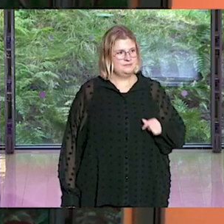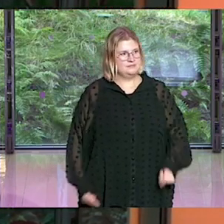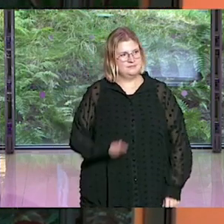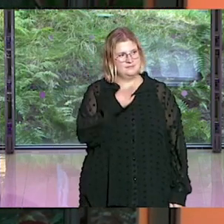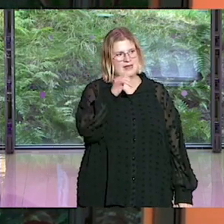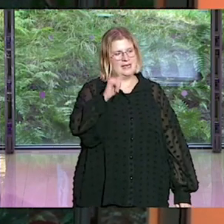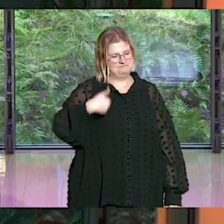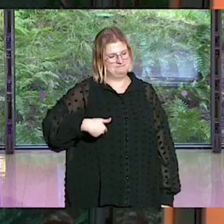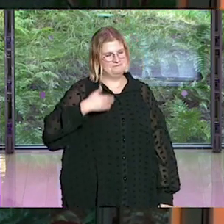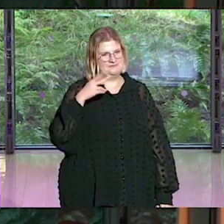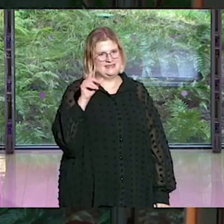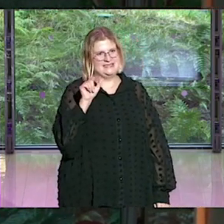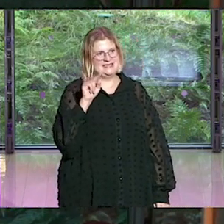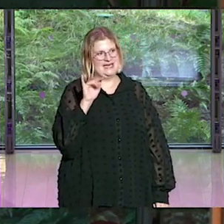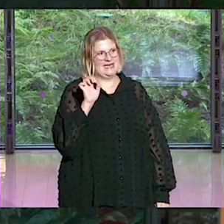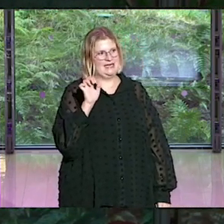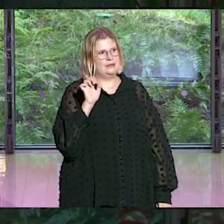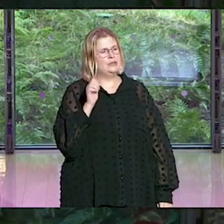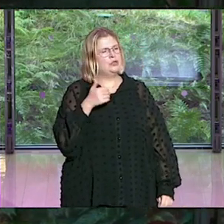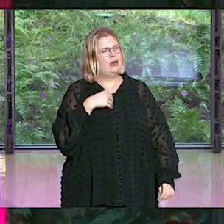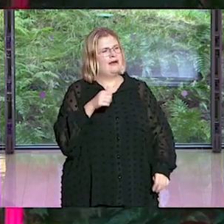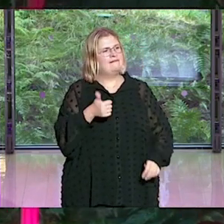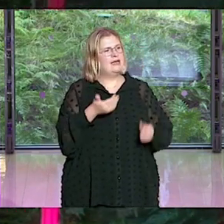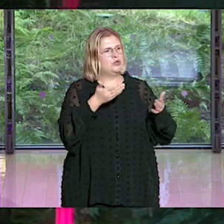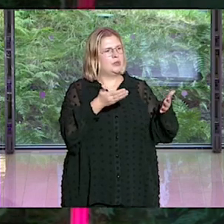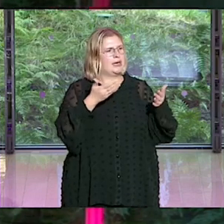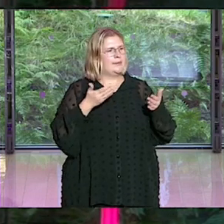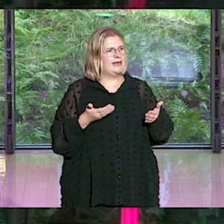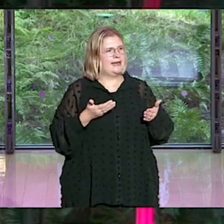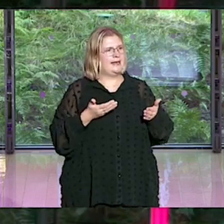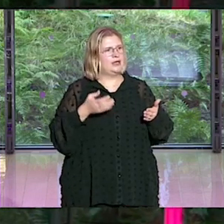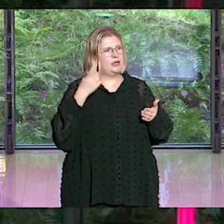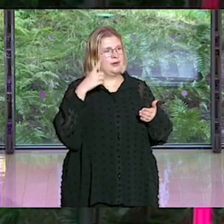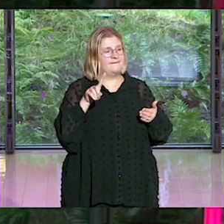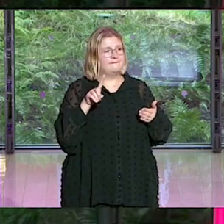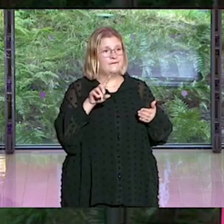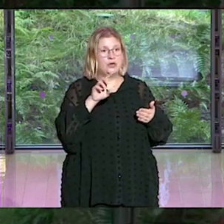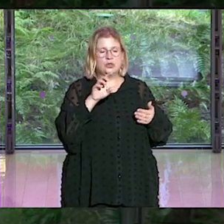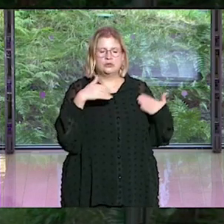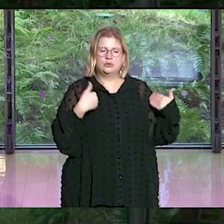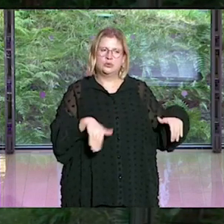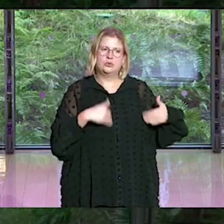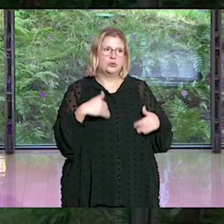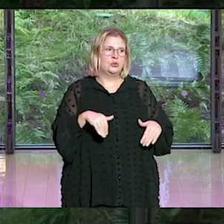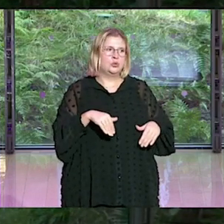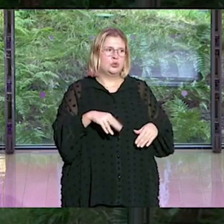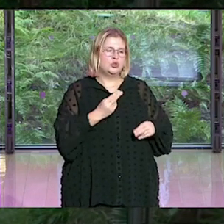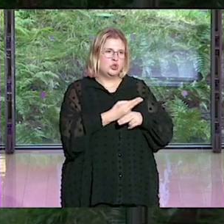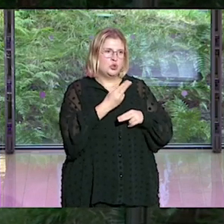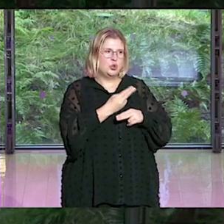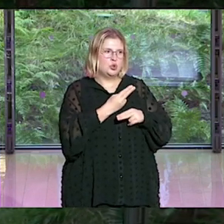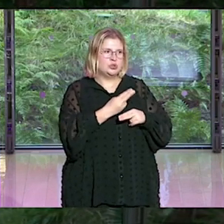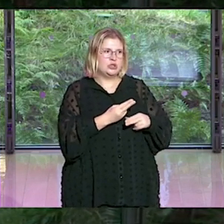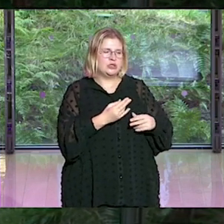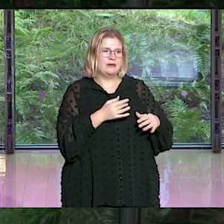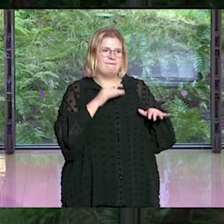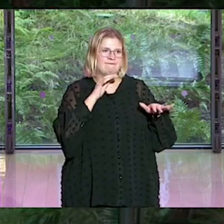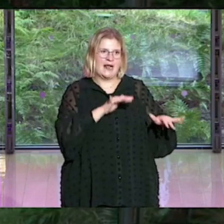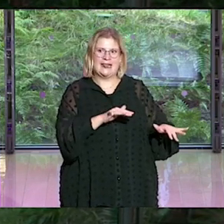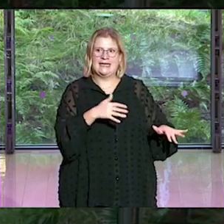Hi, I'm Katie. Do you have any recommendations for super user-friendly training